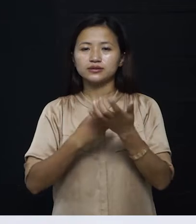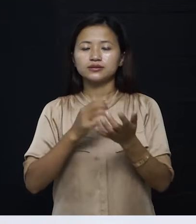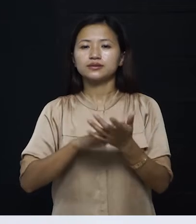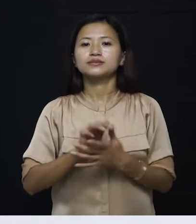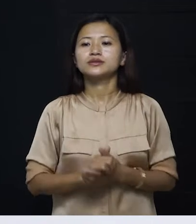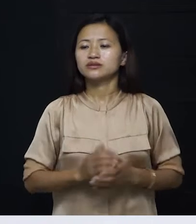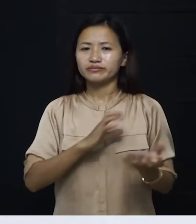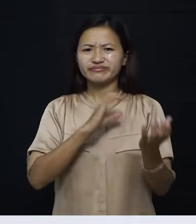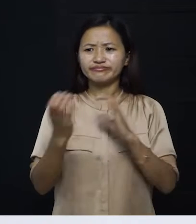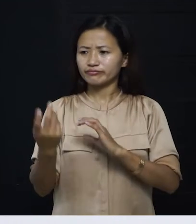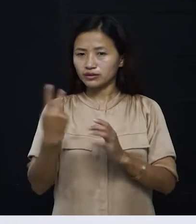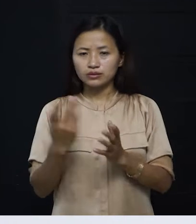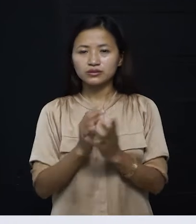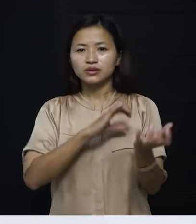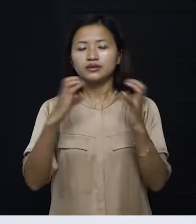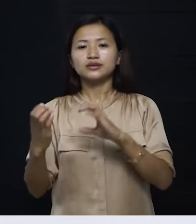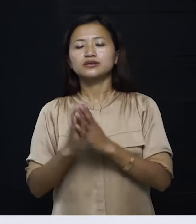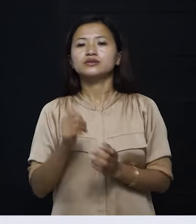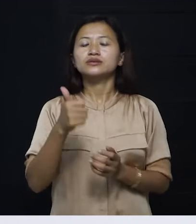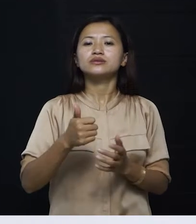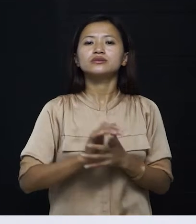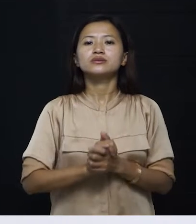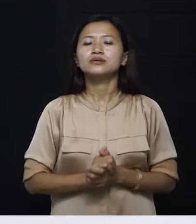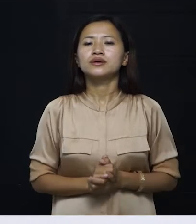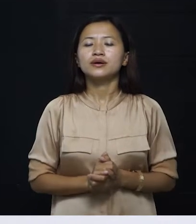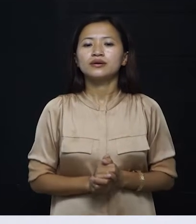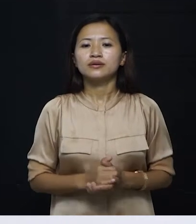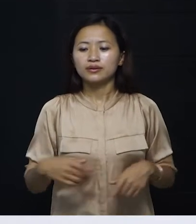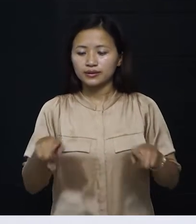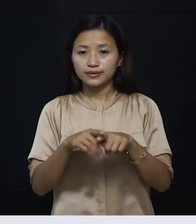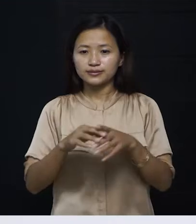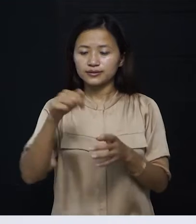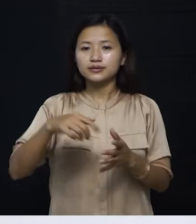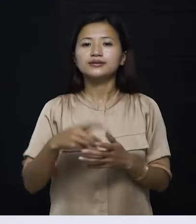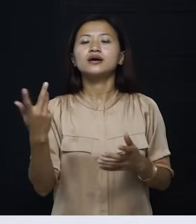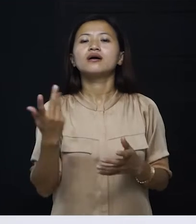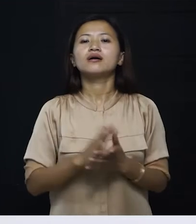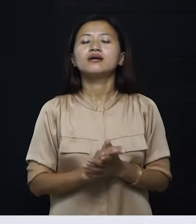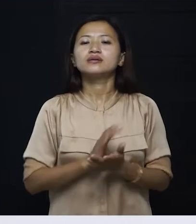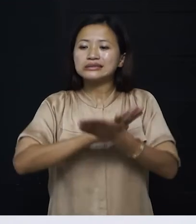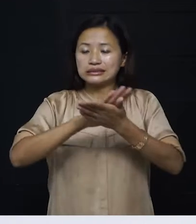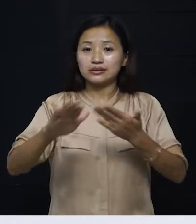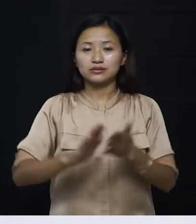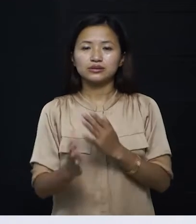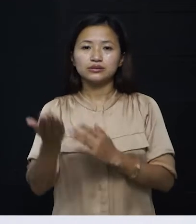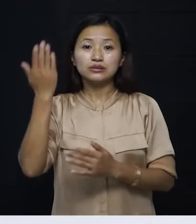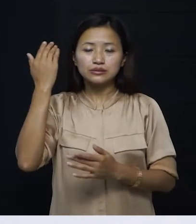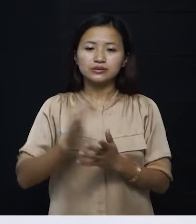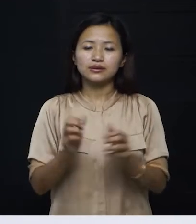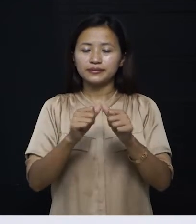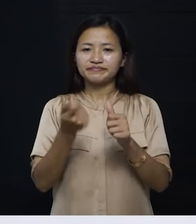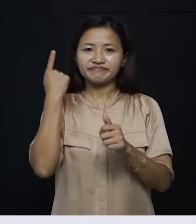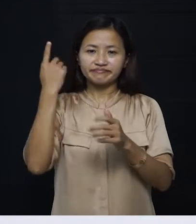to exchange goods, okay? They used to exchange the goods. And this is how it was done during the ancient